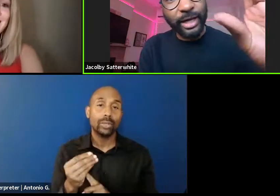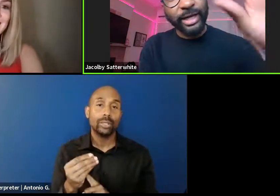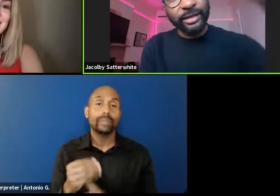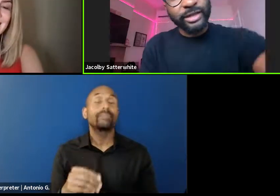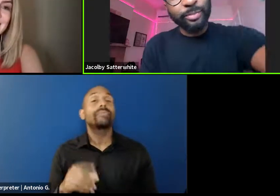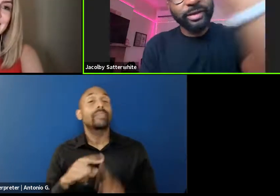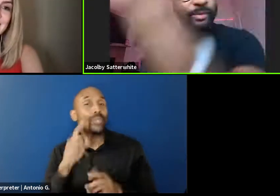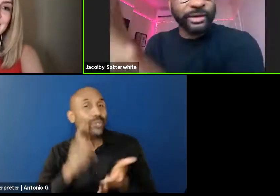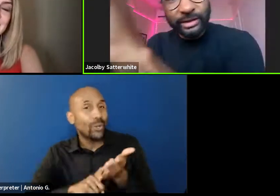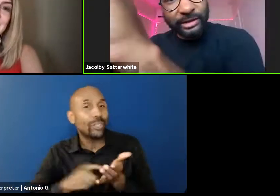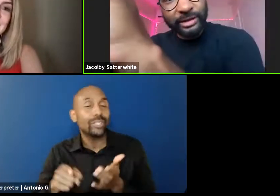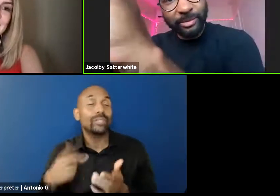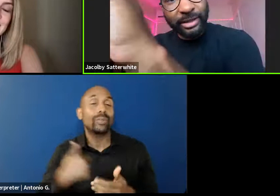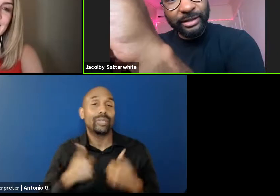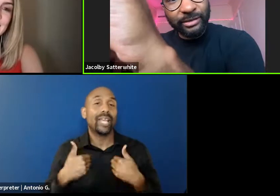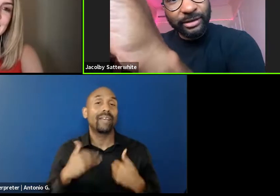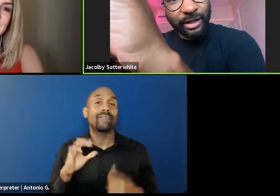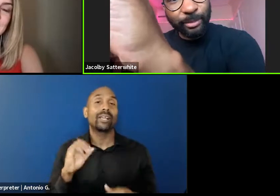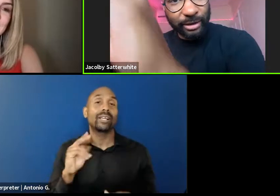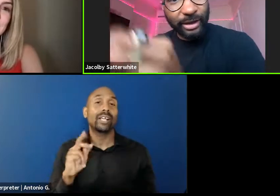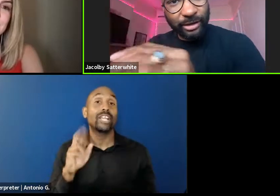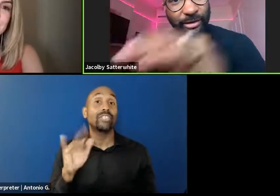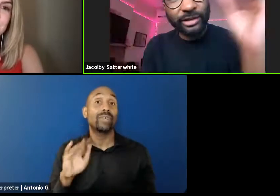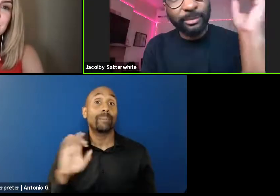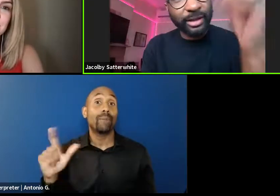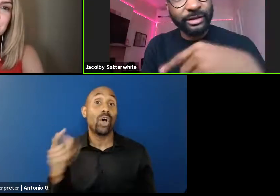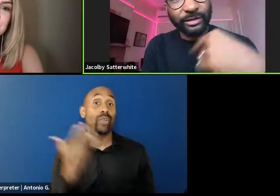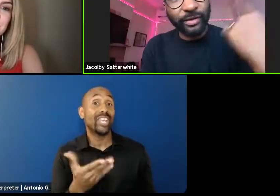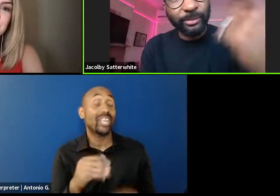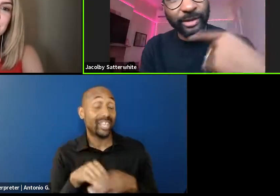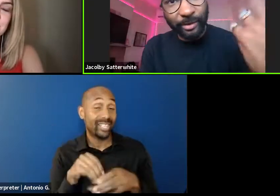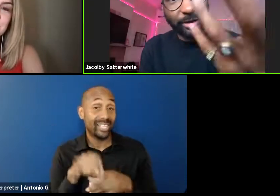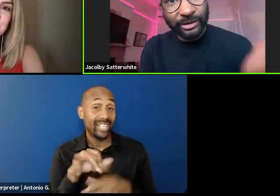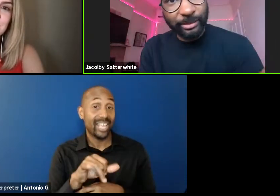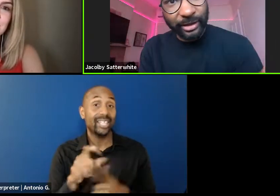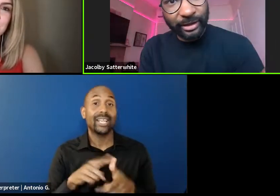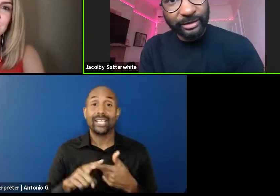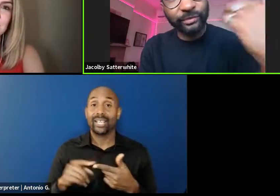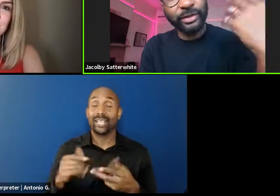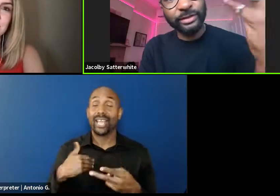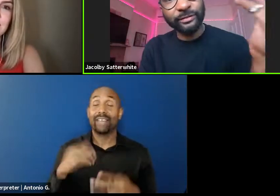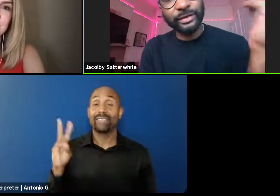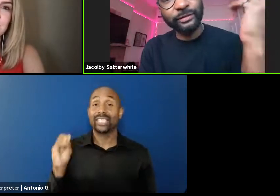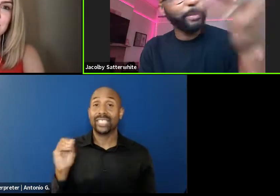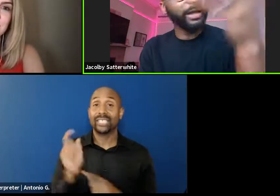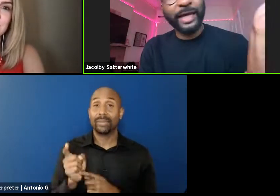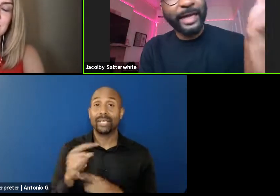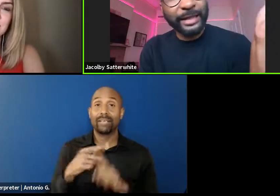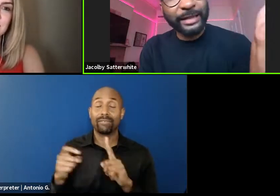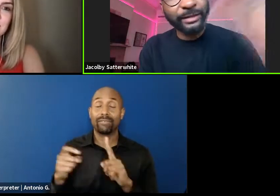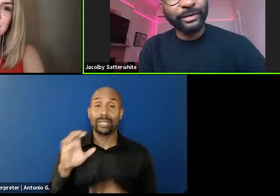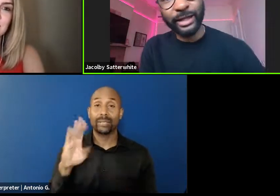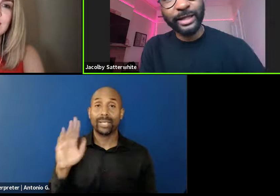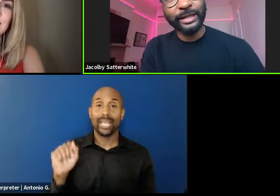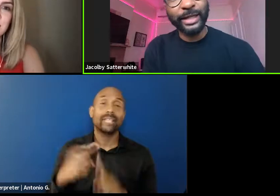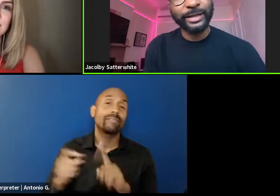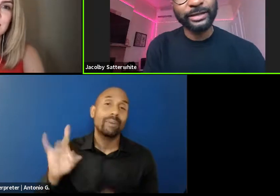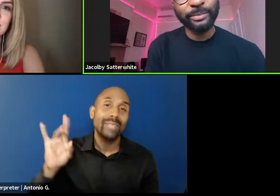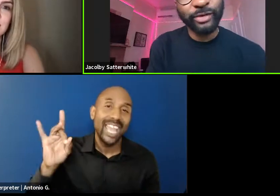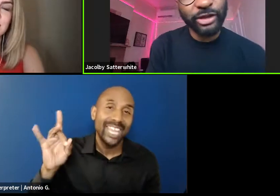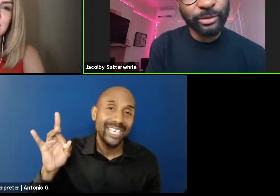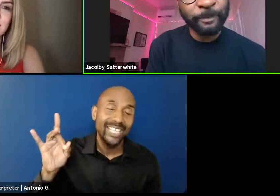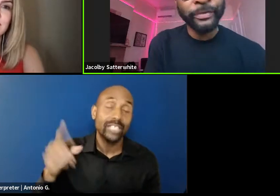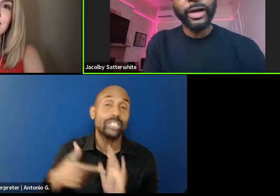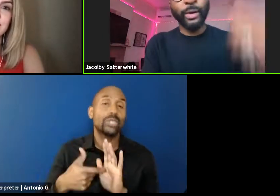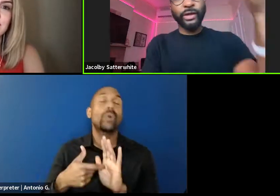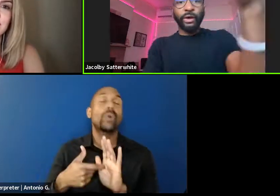monitor, and then it's put with this 60 minutes documentation, 60 minutes from on CBS footage of this, from the 80s, of this like clans